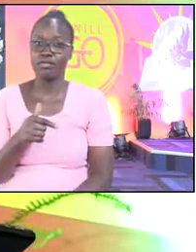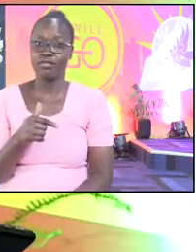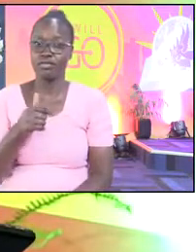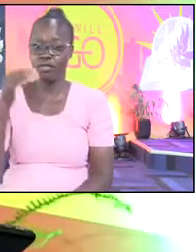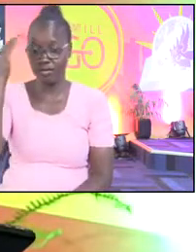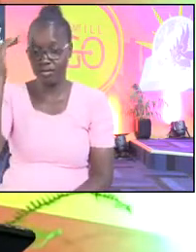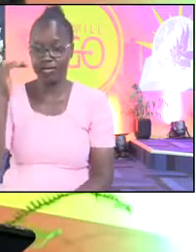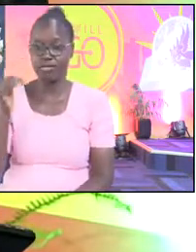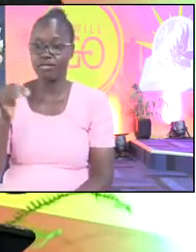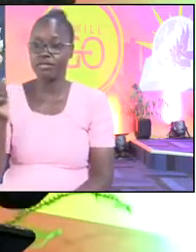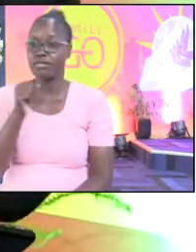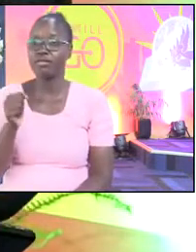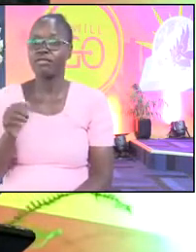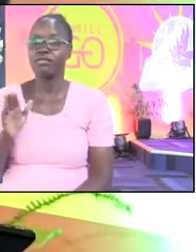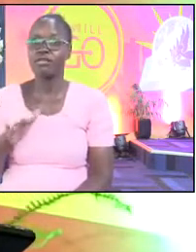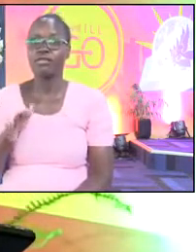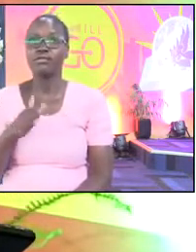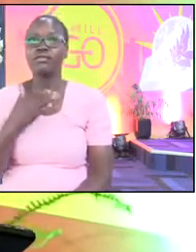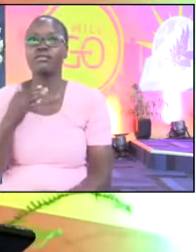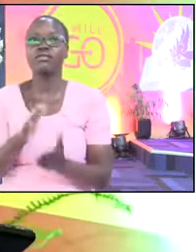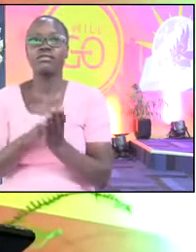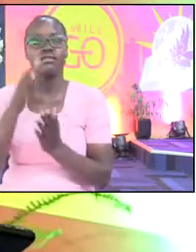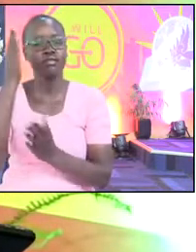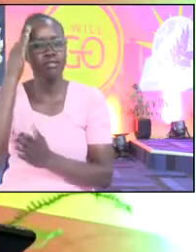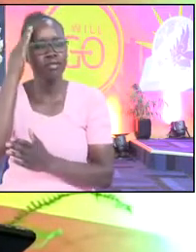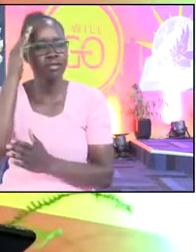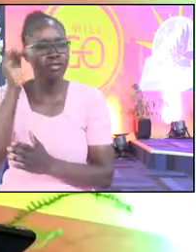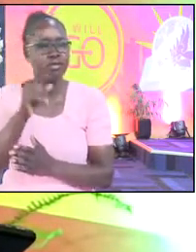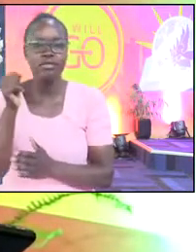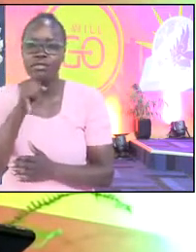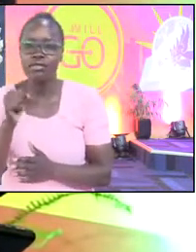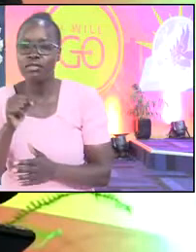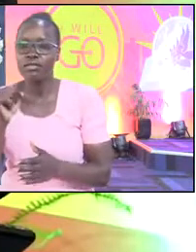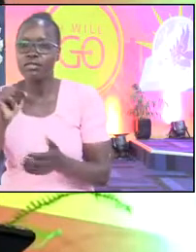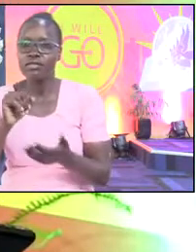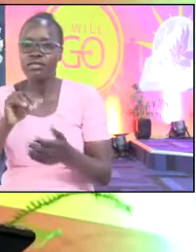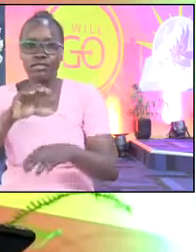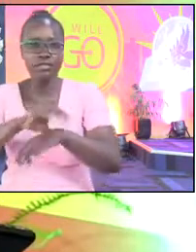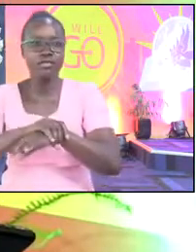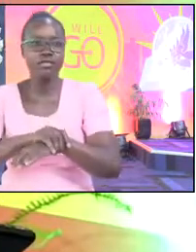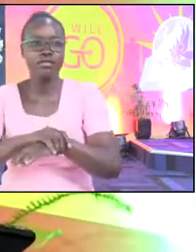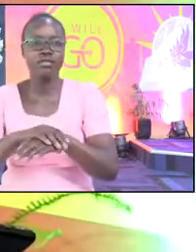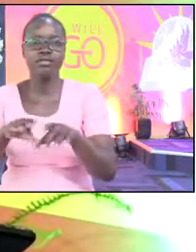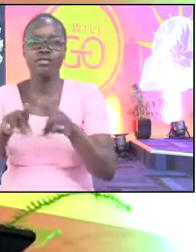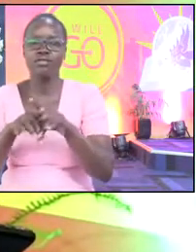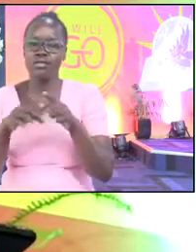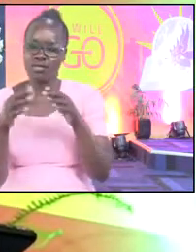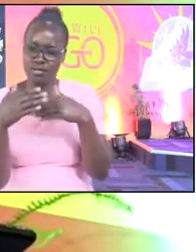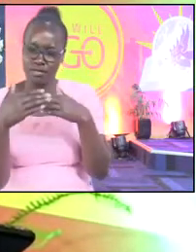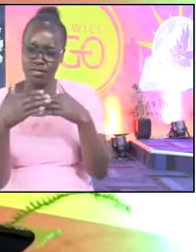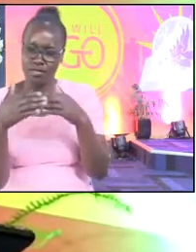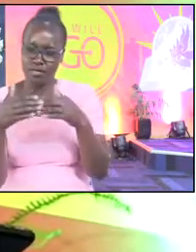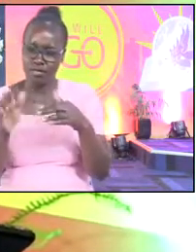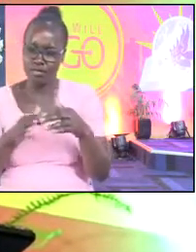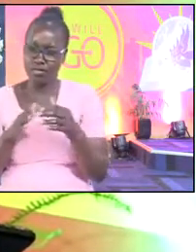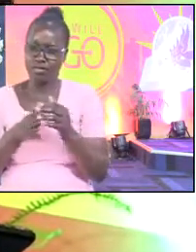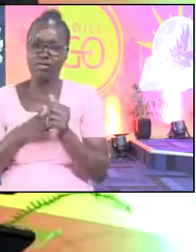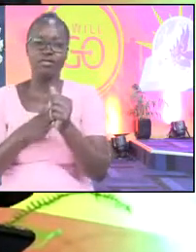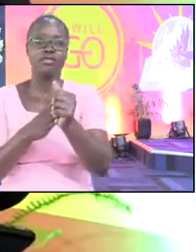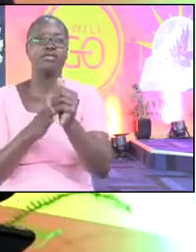woman. And I have discovered the older I get, I stay closer to women